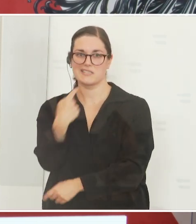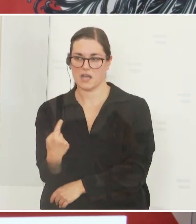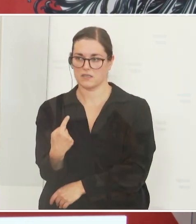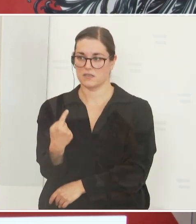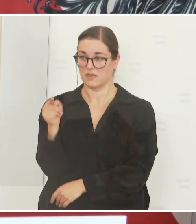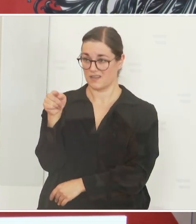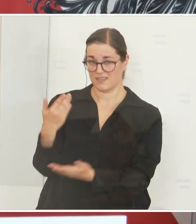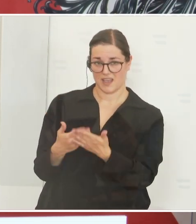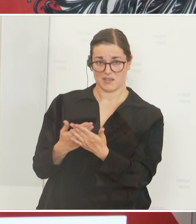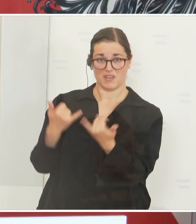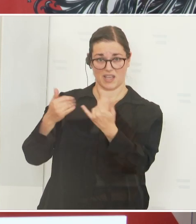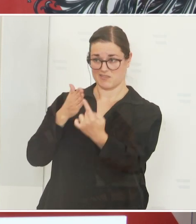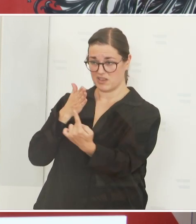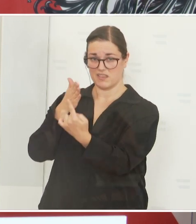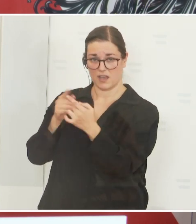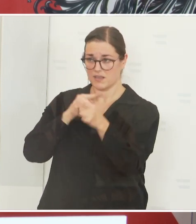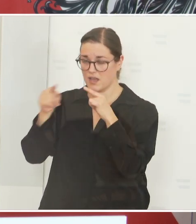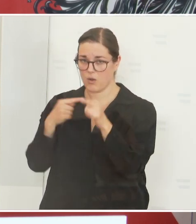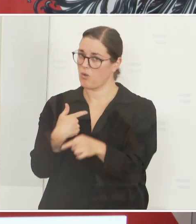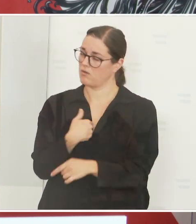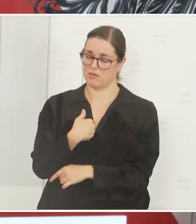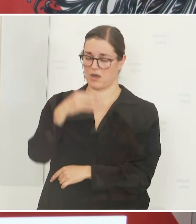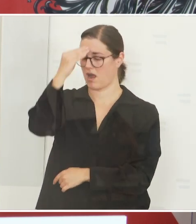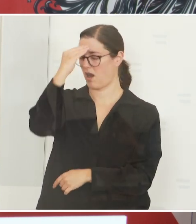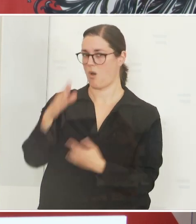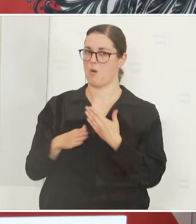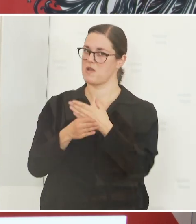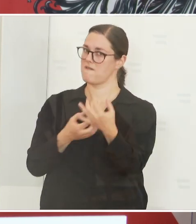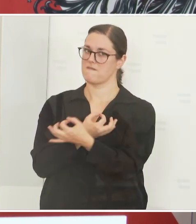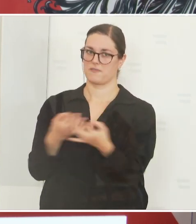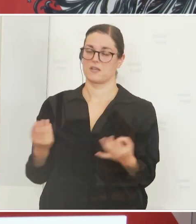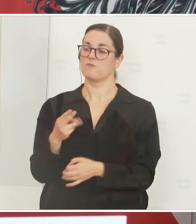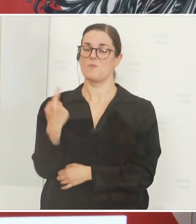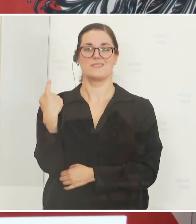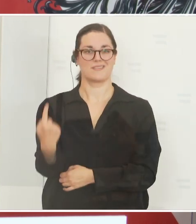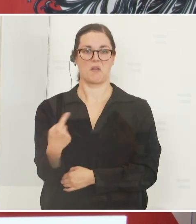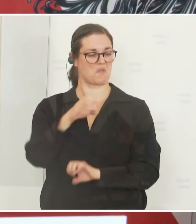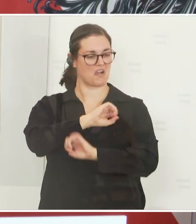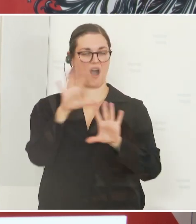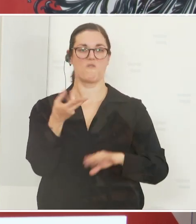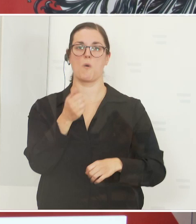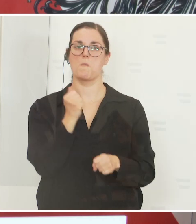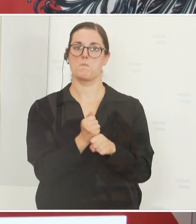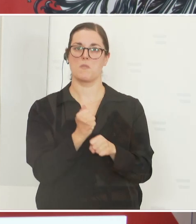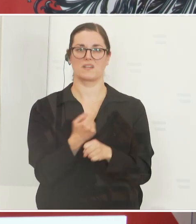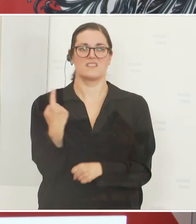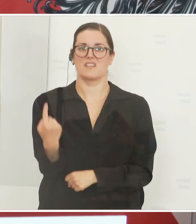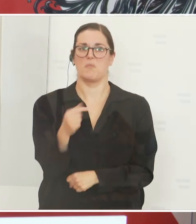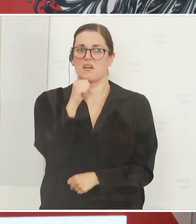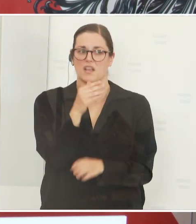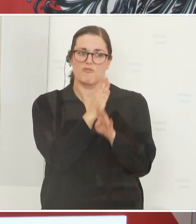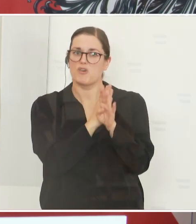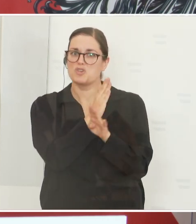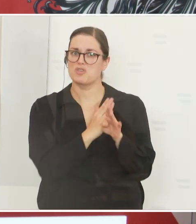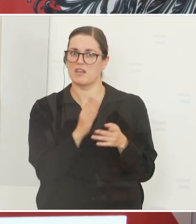dialogue on that would lead to anything, because he has been so clear on why he's doing this. He's not even trying to hide